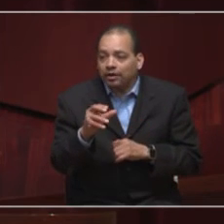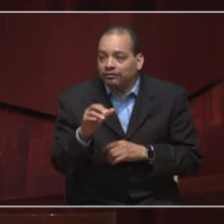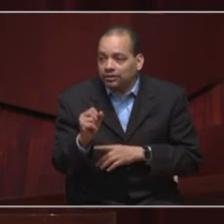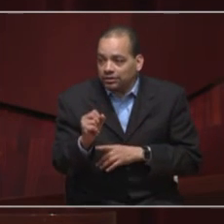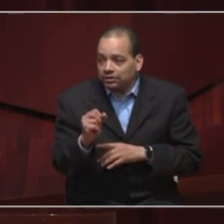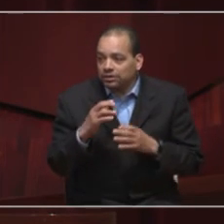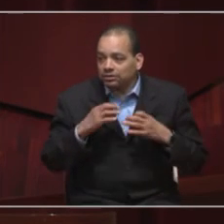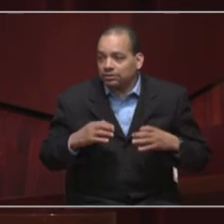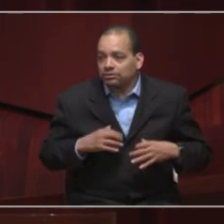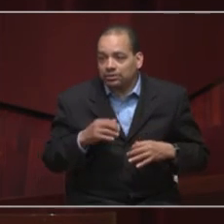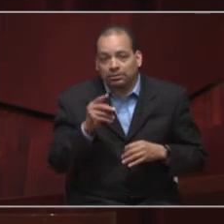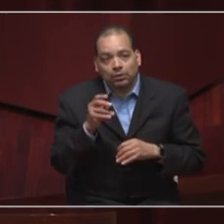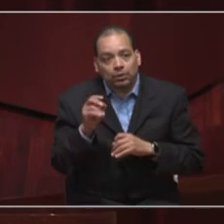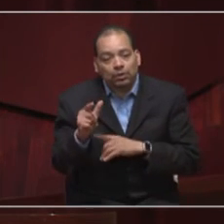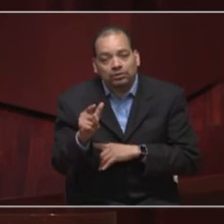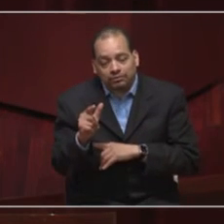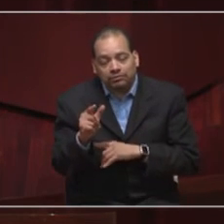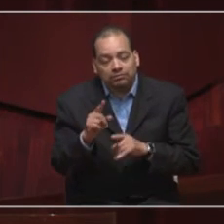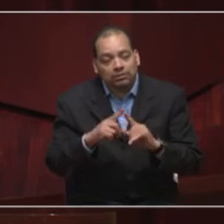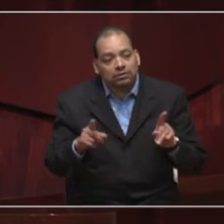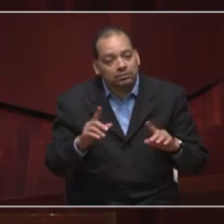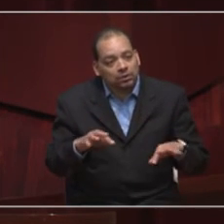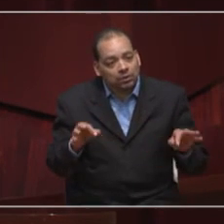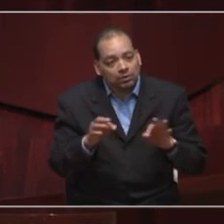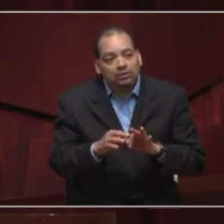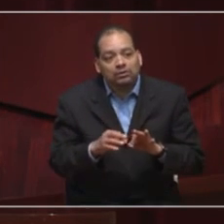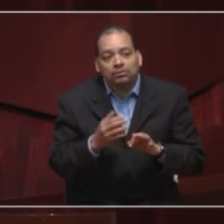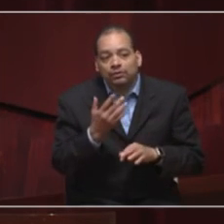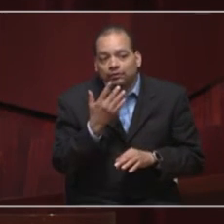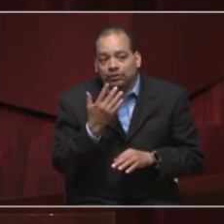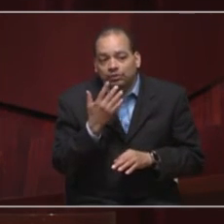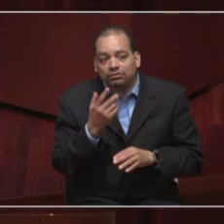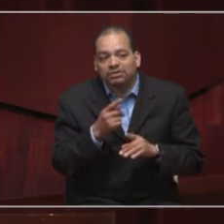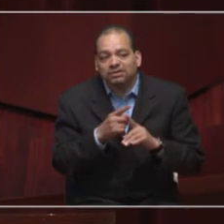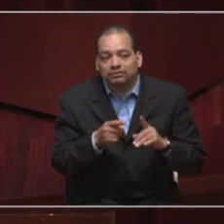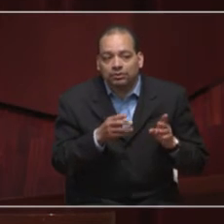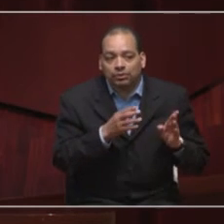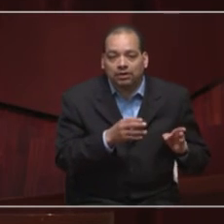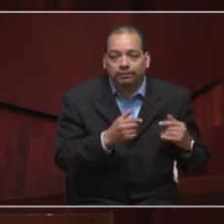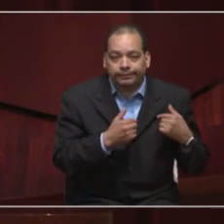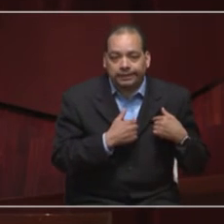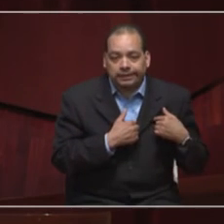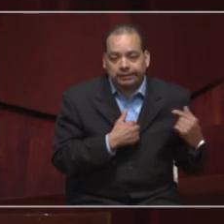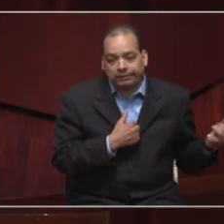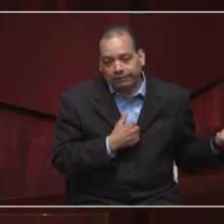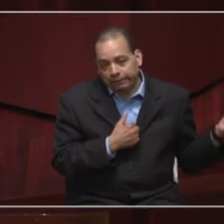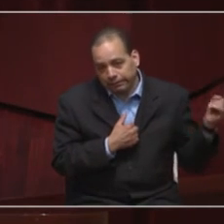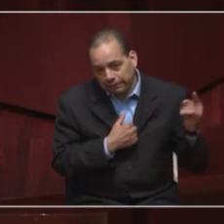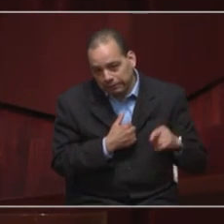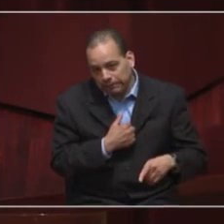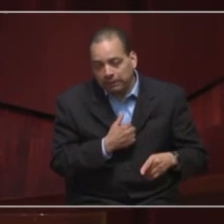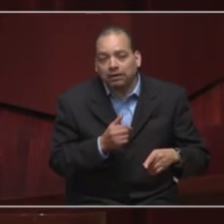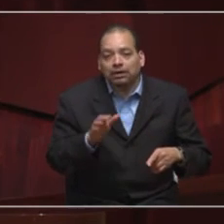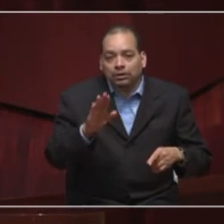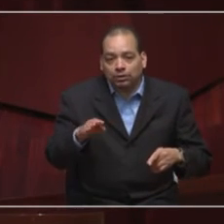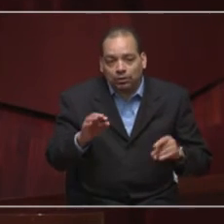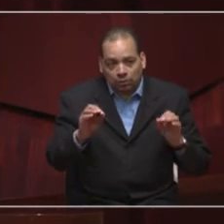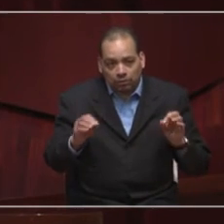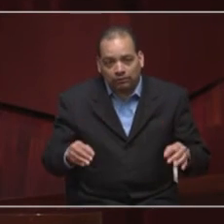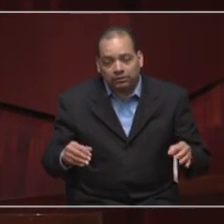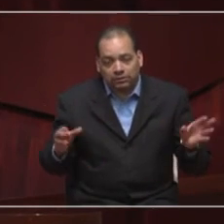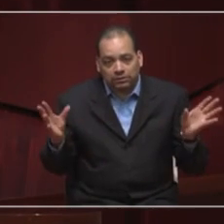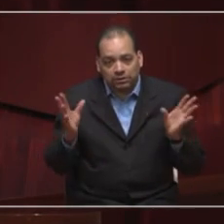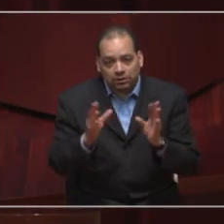hierarchical structures, etc. But really, I think the preferred way to do it is to have me come down to your office, conference room